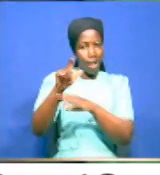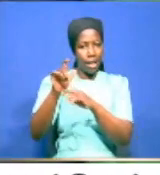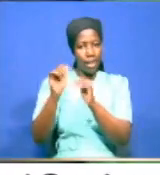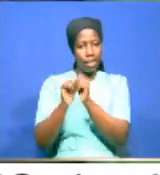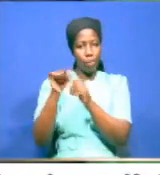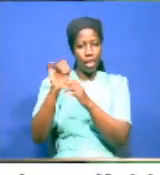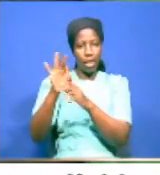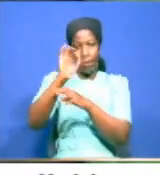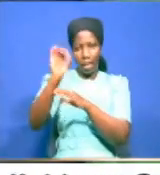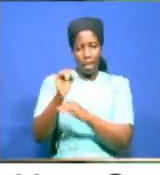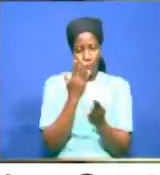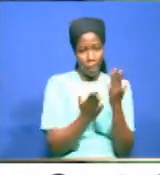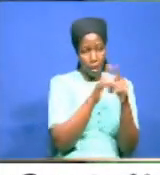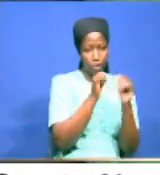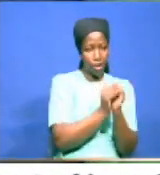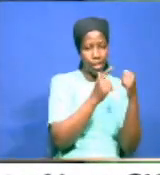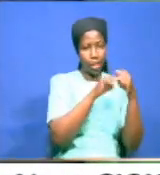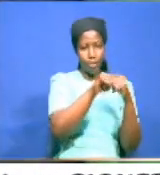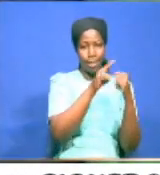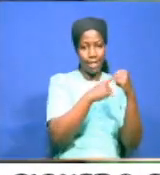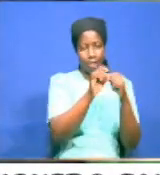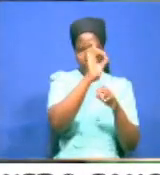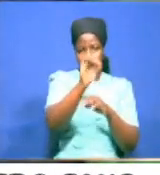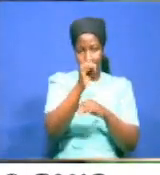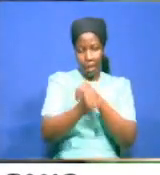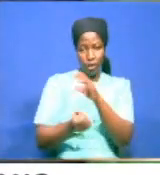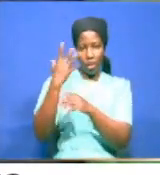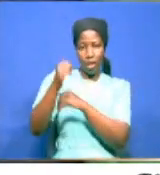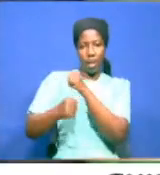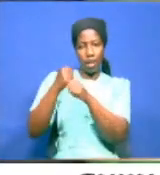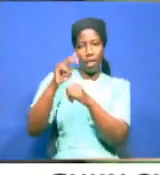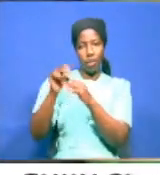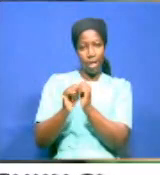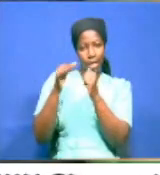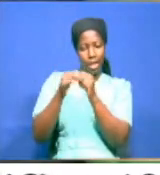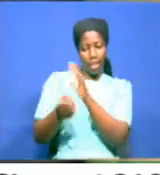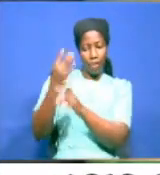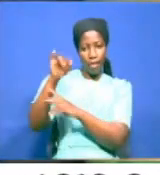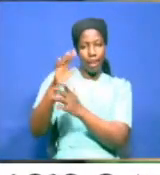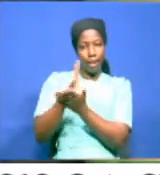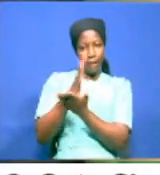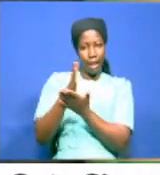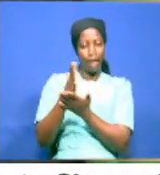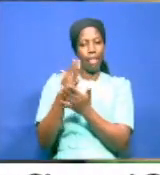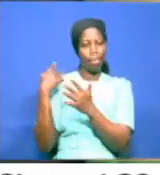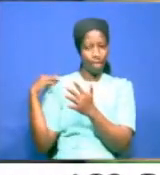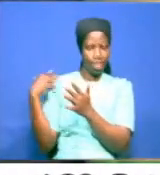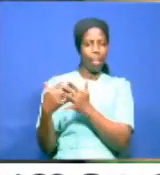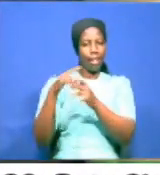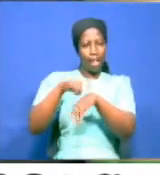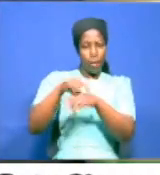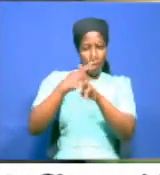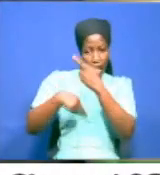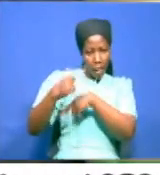to 16.6% growth in 2018. The growth of the sector in the period under review was supported